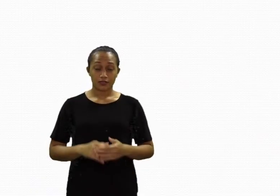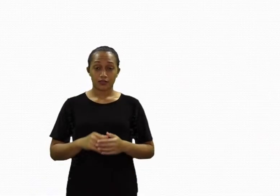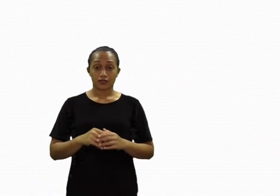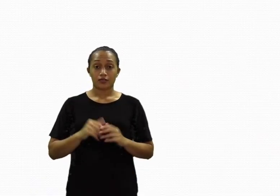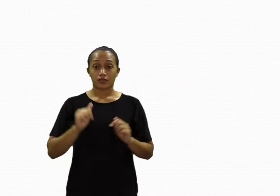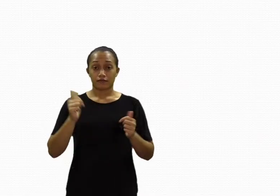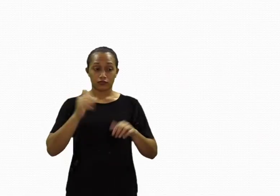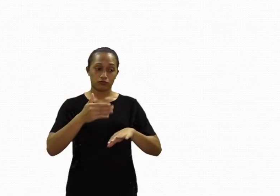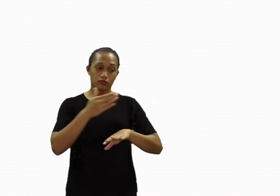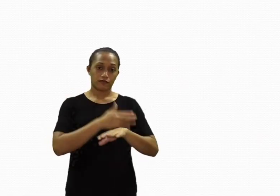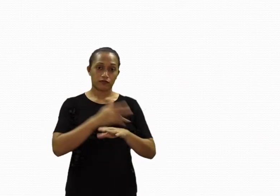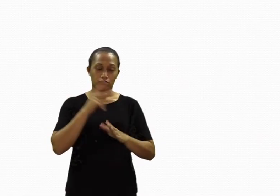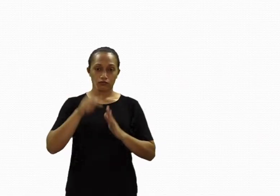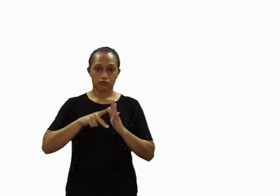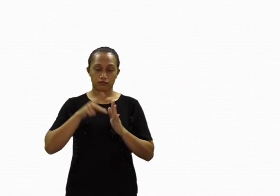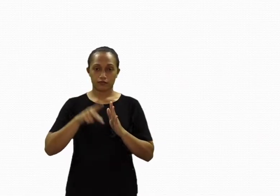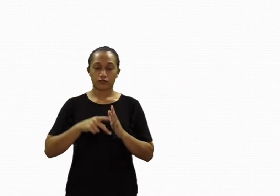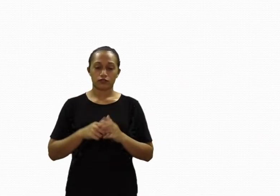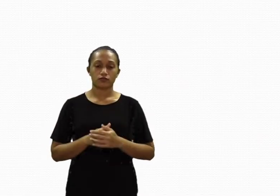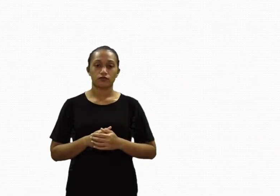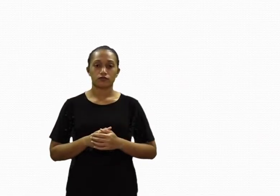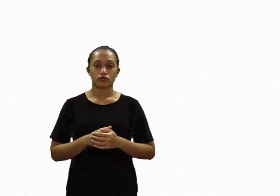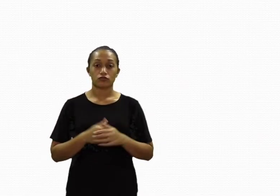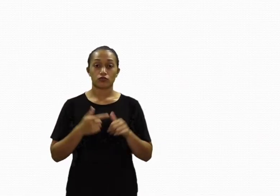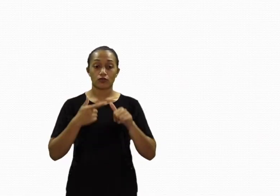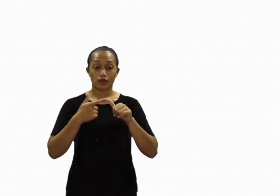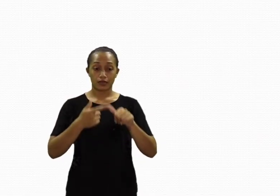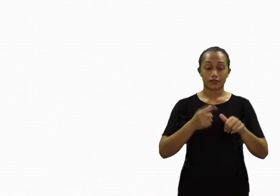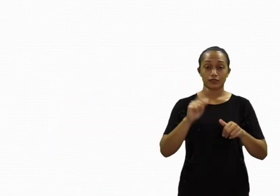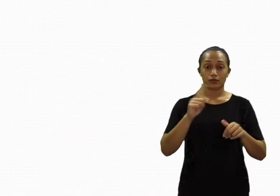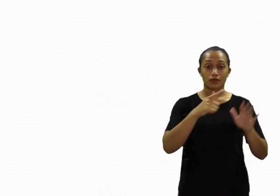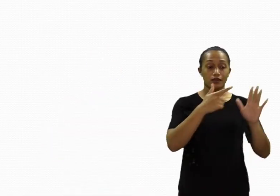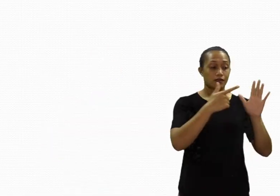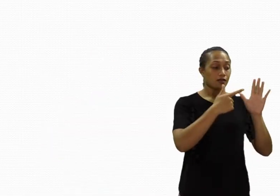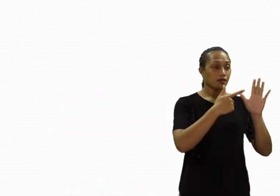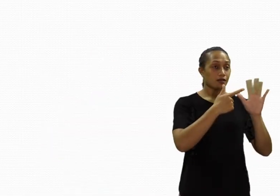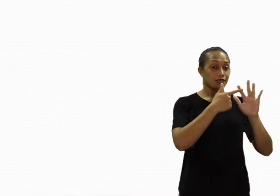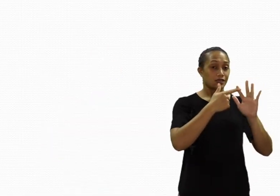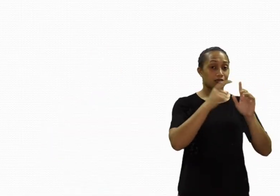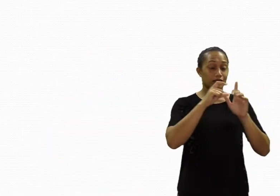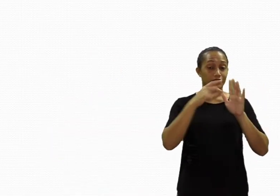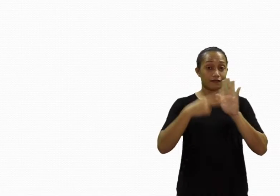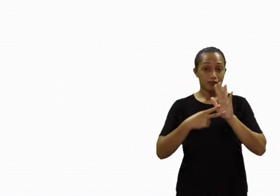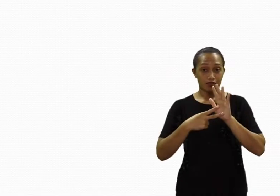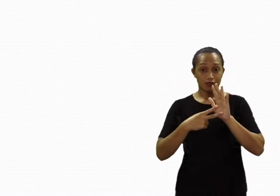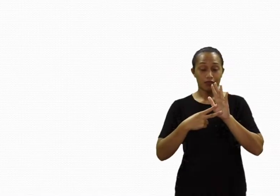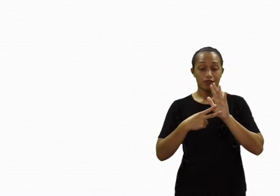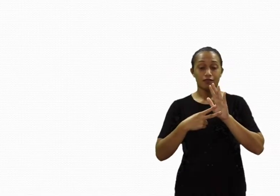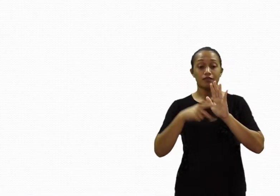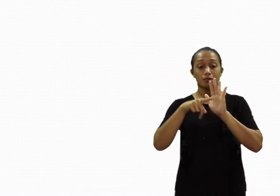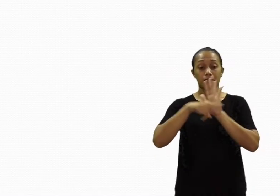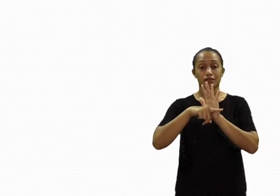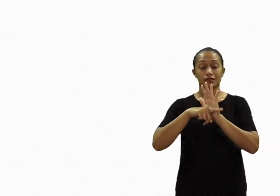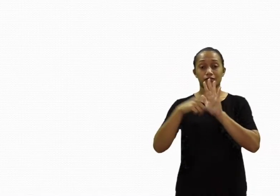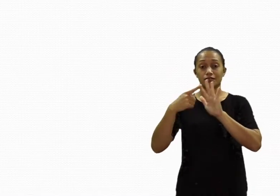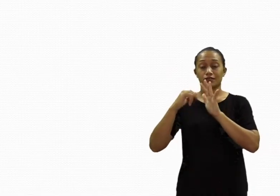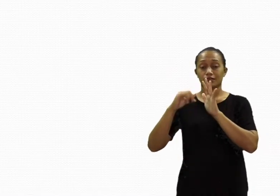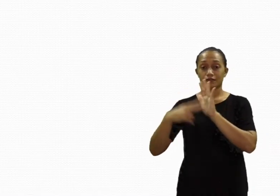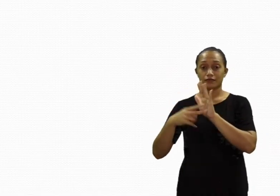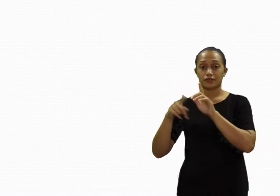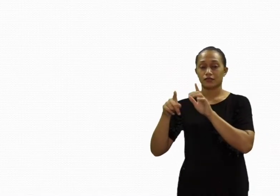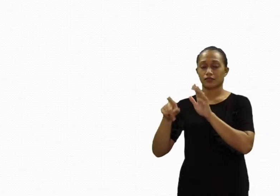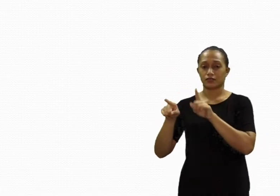Okay, let's have a look at the answer. The answer is EDV minus ESV equals